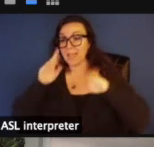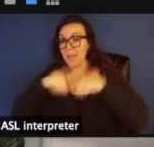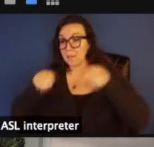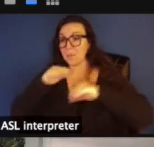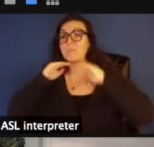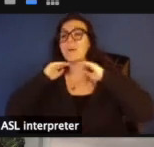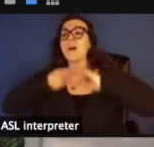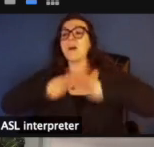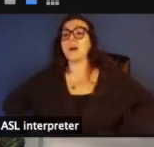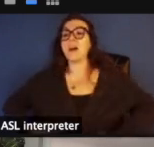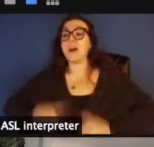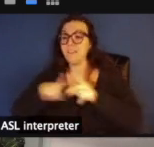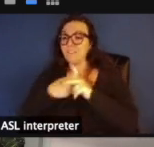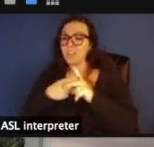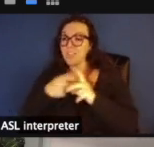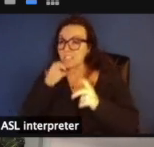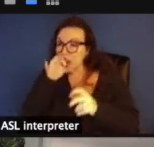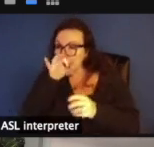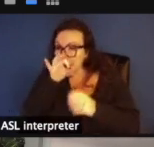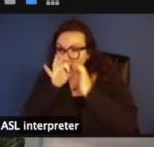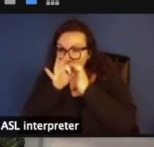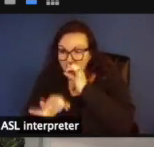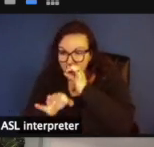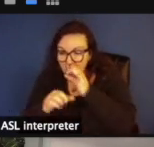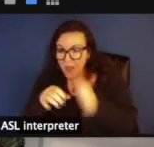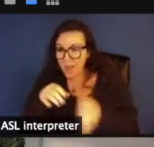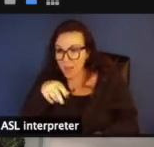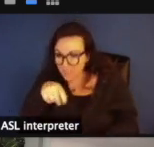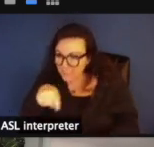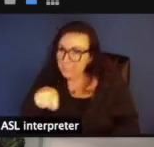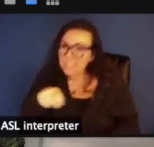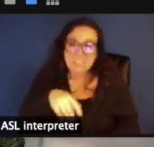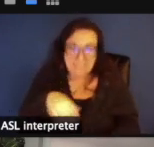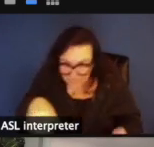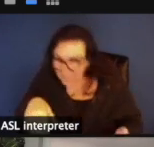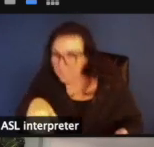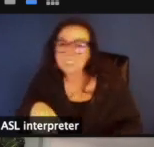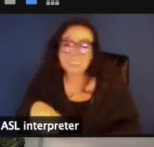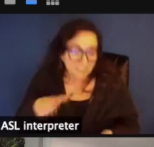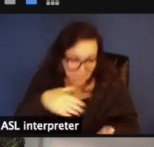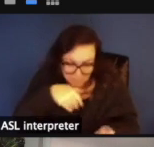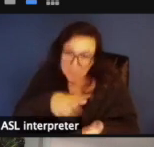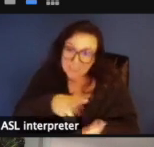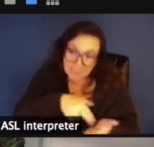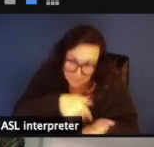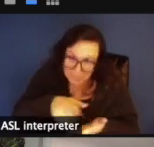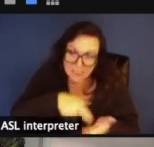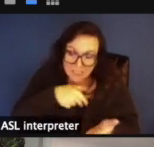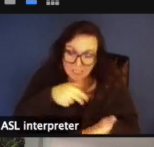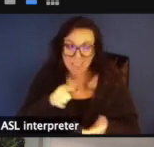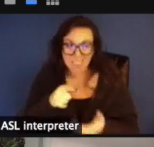with his mouth, but he didn't like that. And so this almost happened by accident with him.